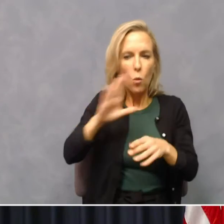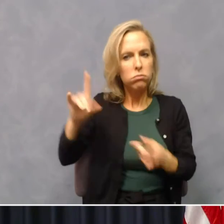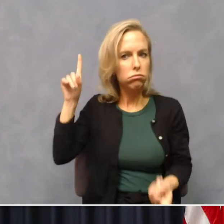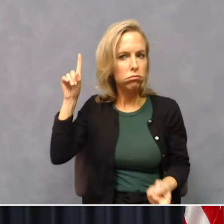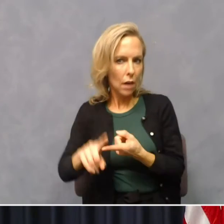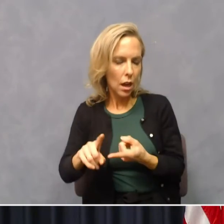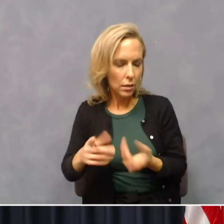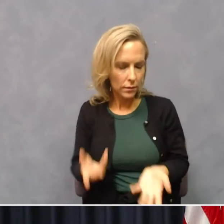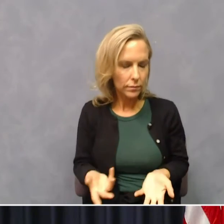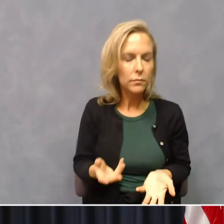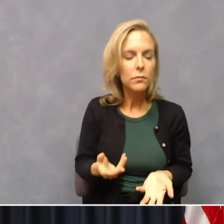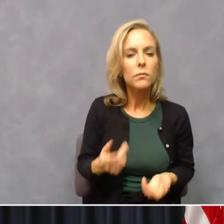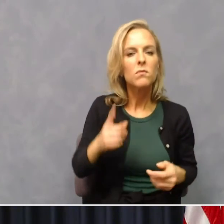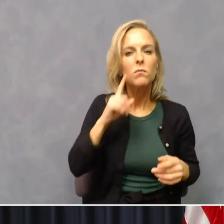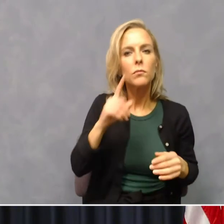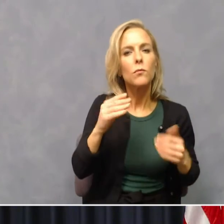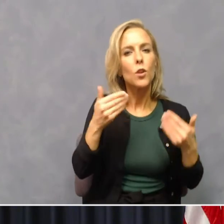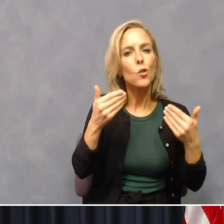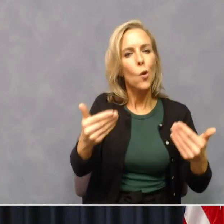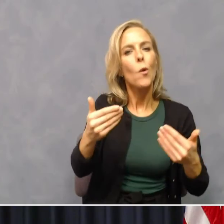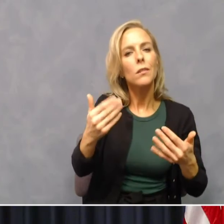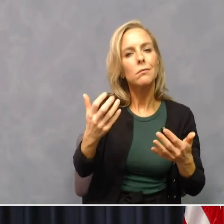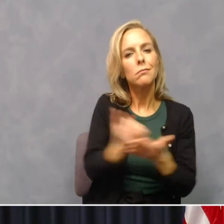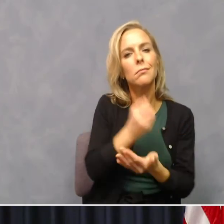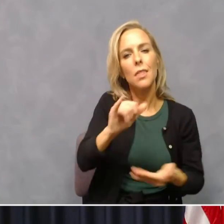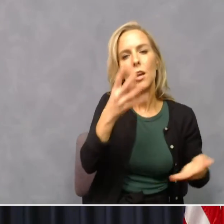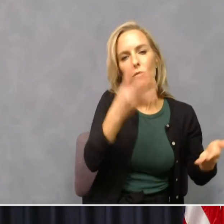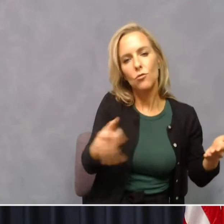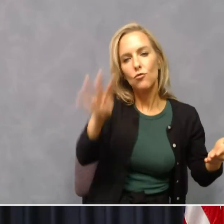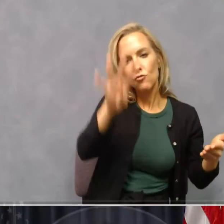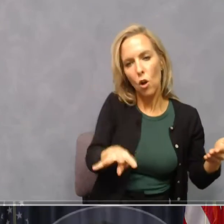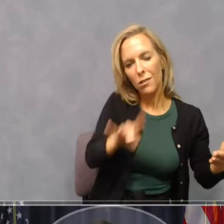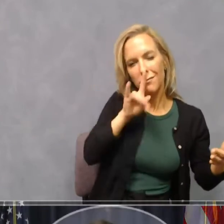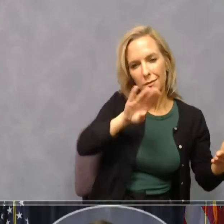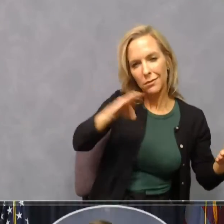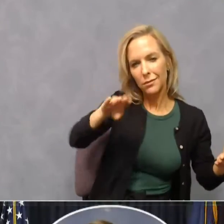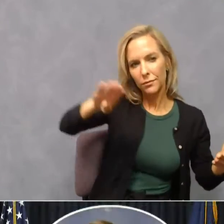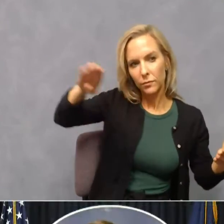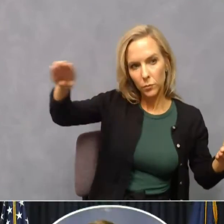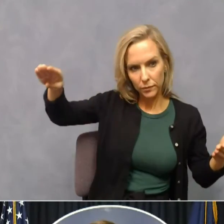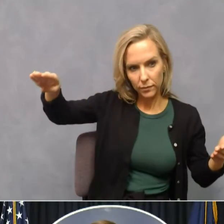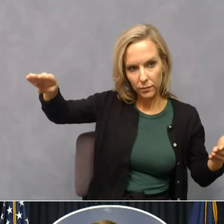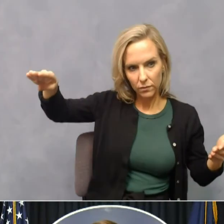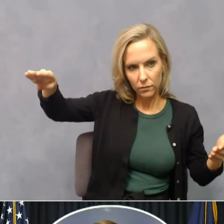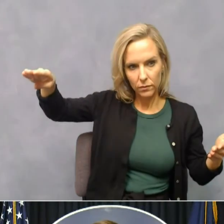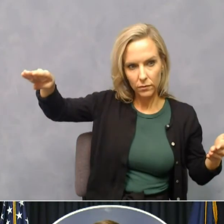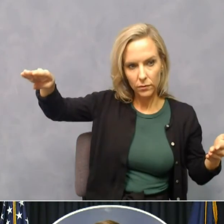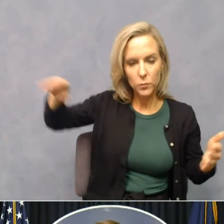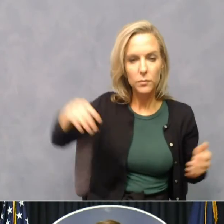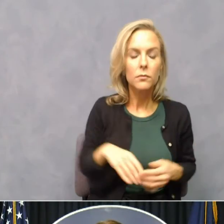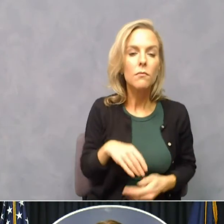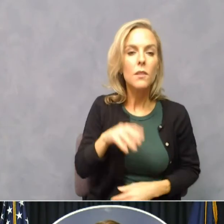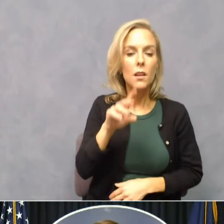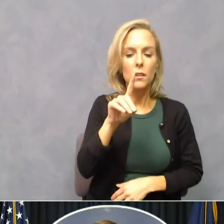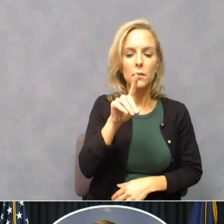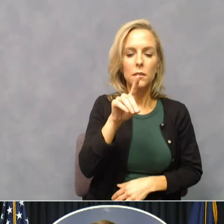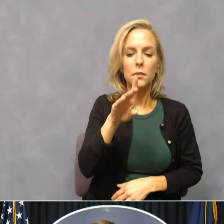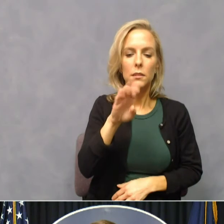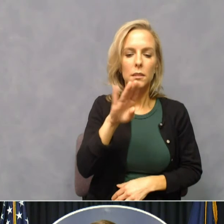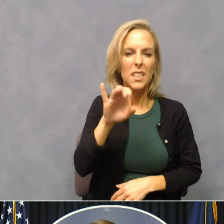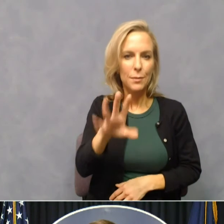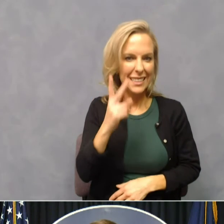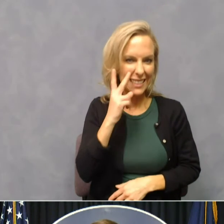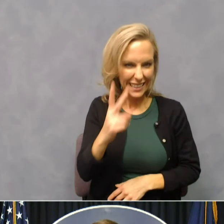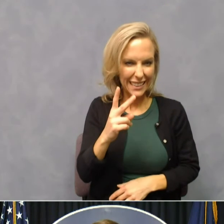So let's put up our stair-stepper chart while I answer this. And as Debbie knows, deaths trail cases by 2,